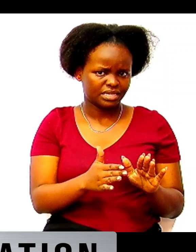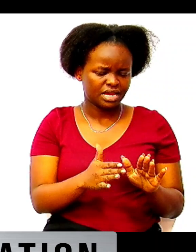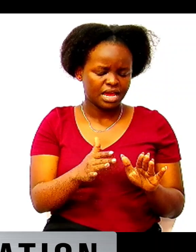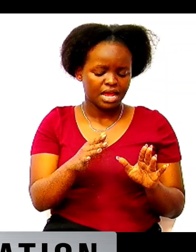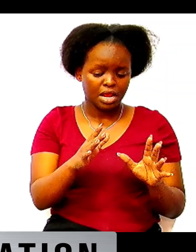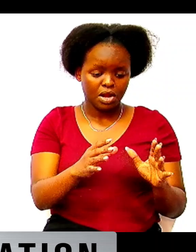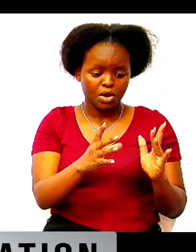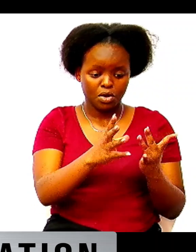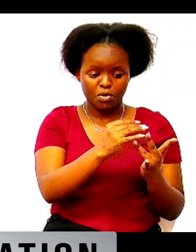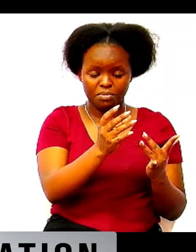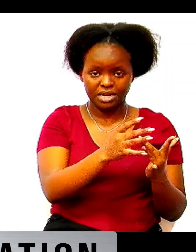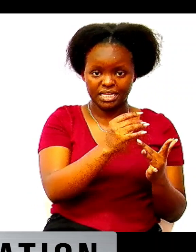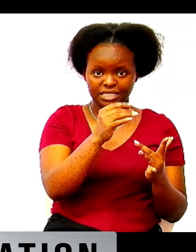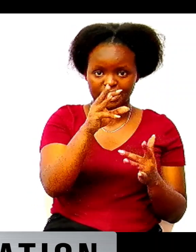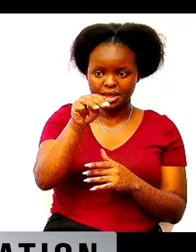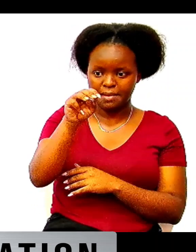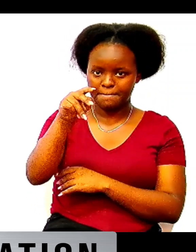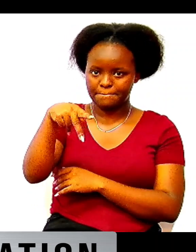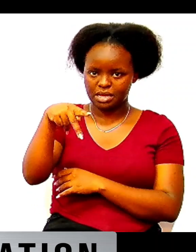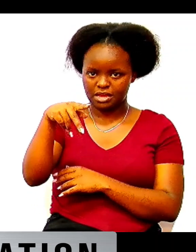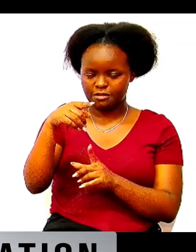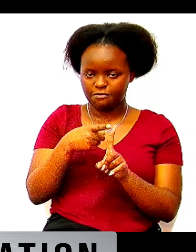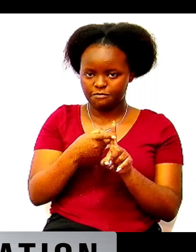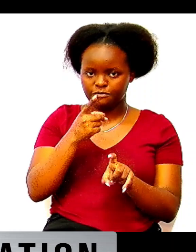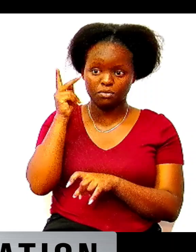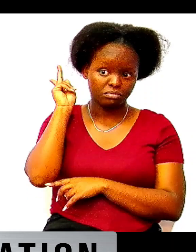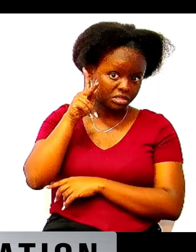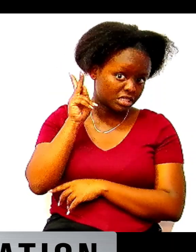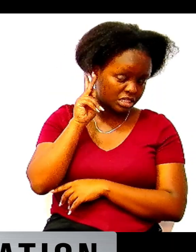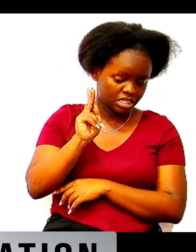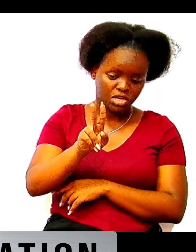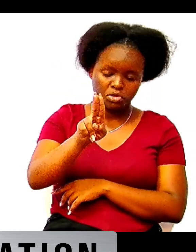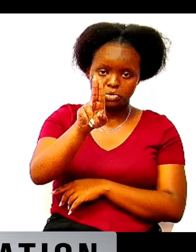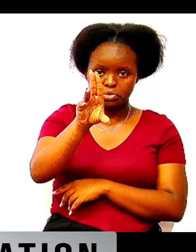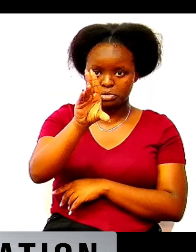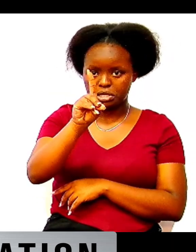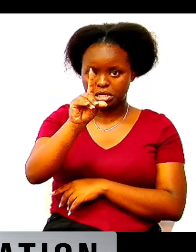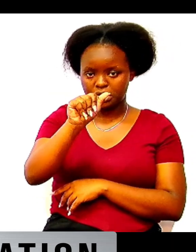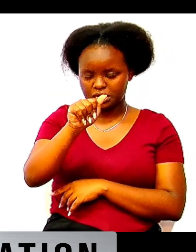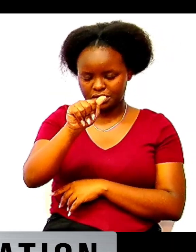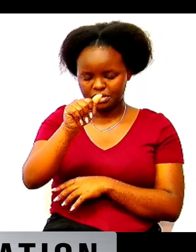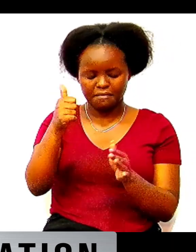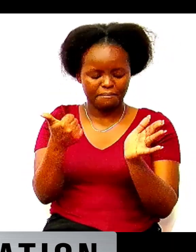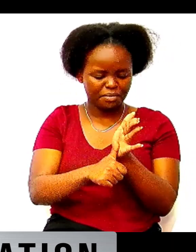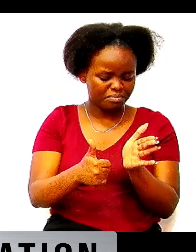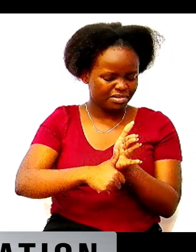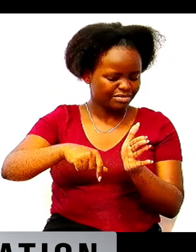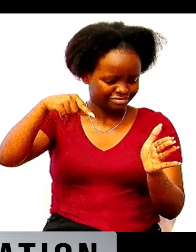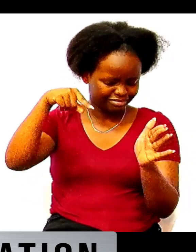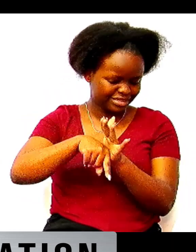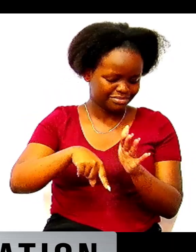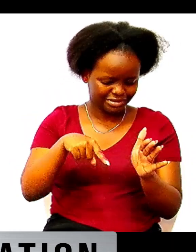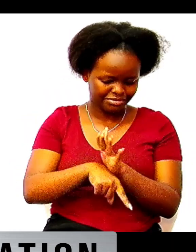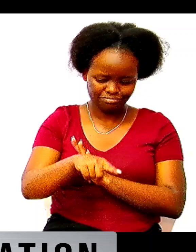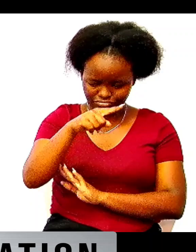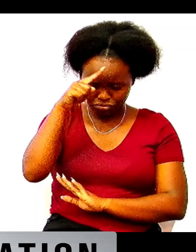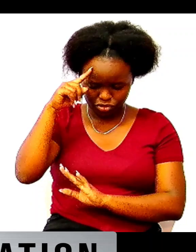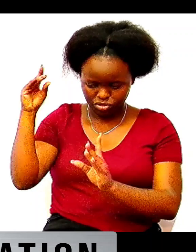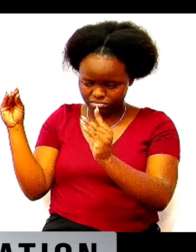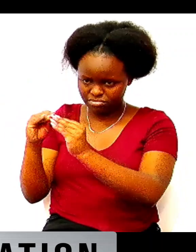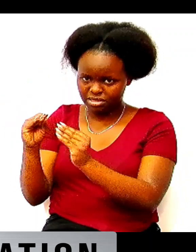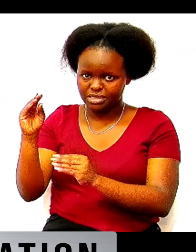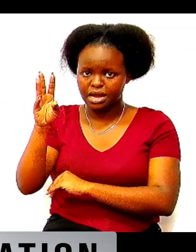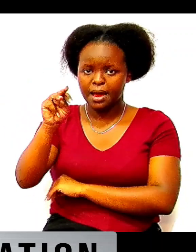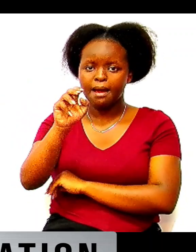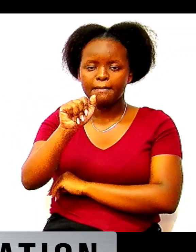Kisii, and she's from UDA. Sasa imekuwa ni shida kwa sababu alienda kumit Matiang'i. Okay. So you